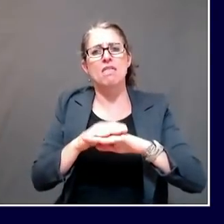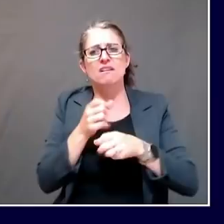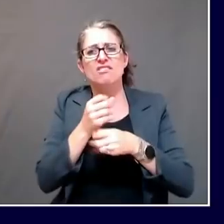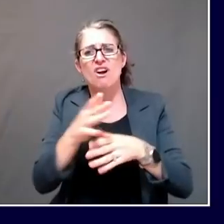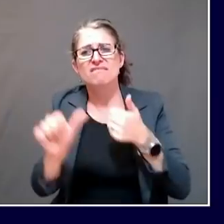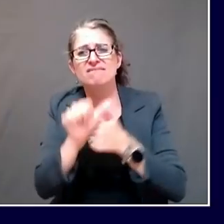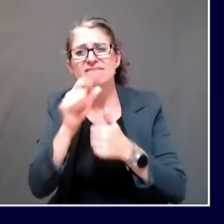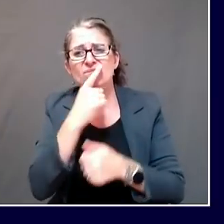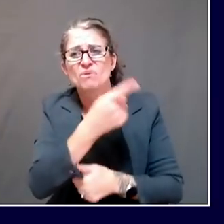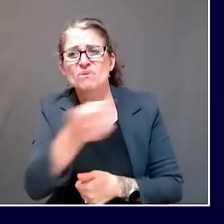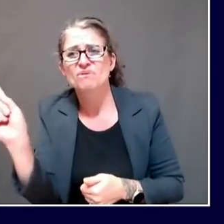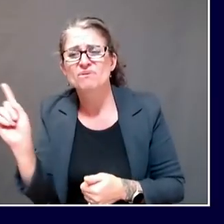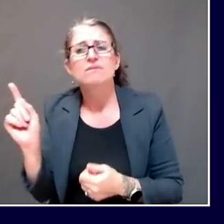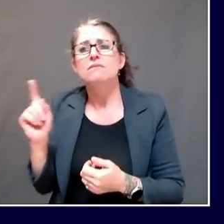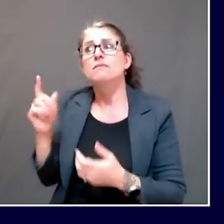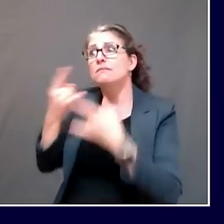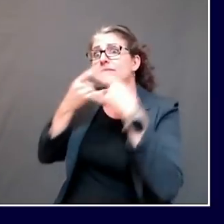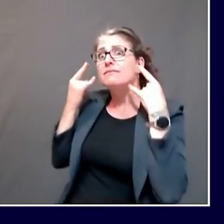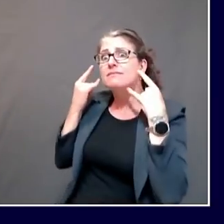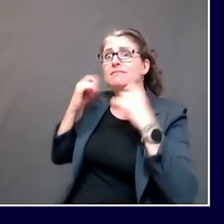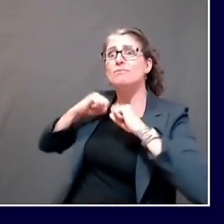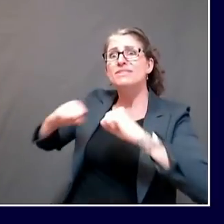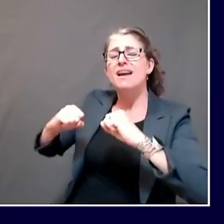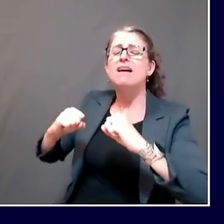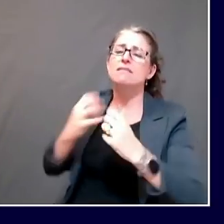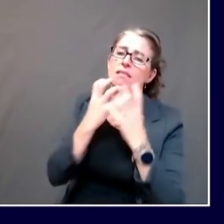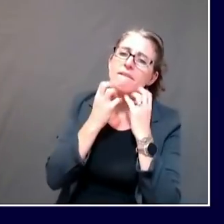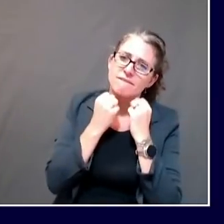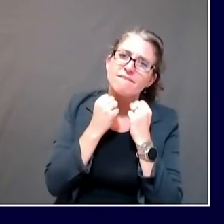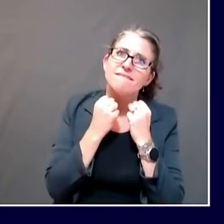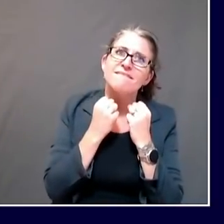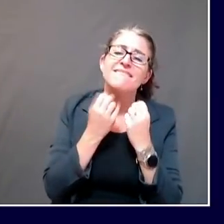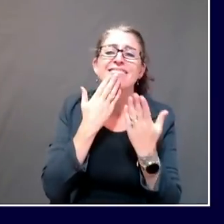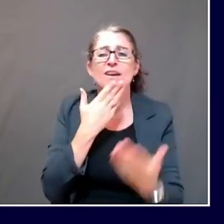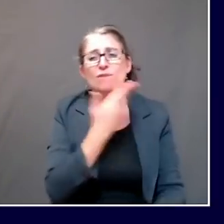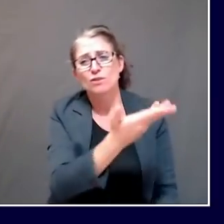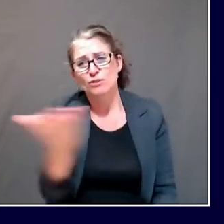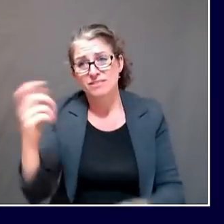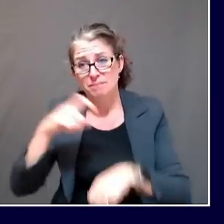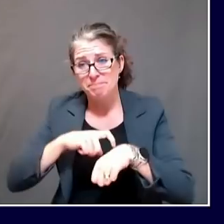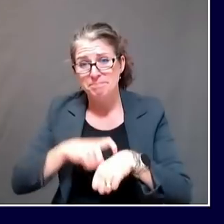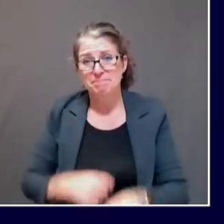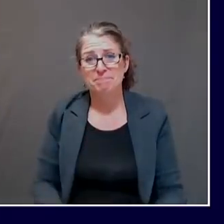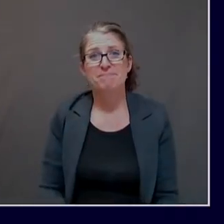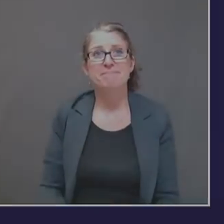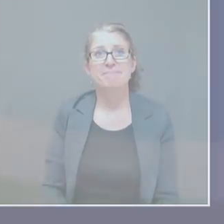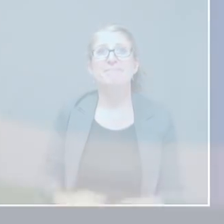live by them. Thank you so much for your time. Thank you, everyone. Have a good afternoon.